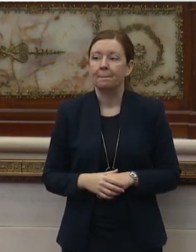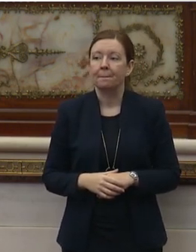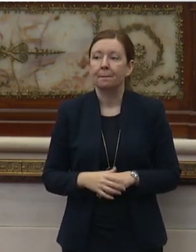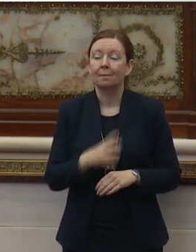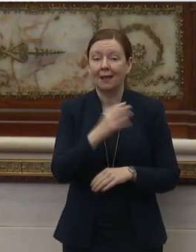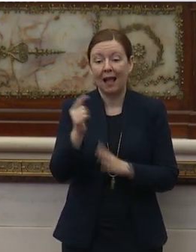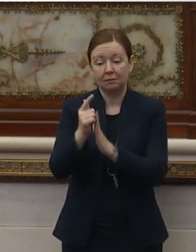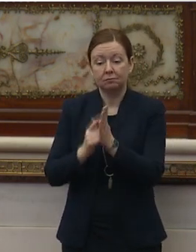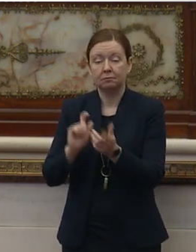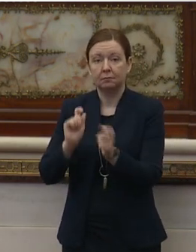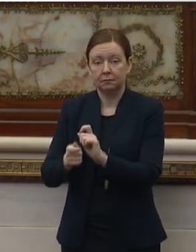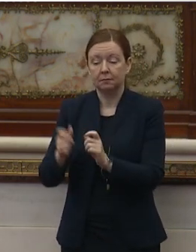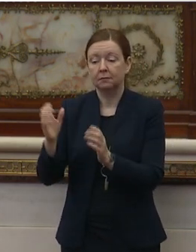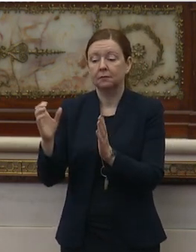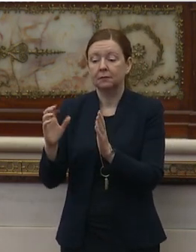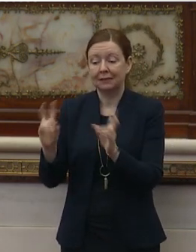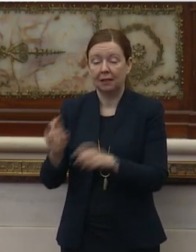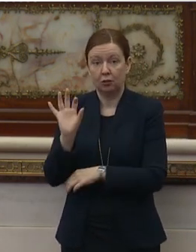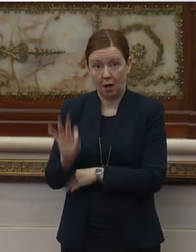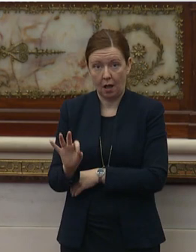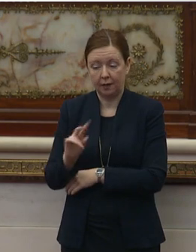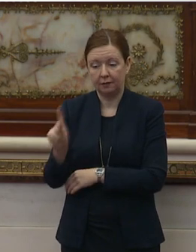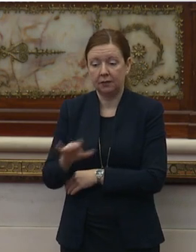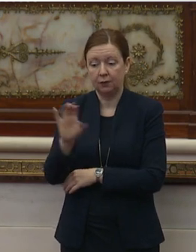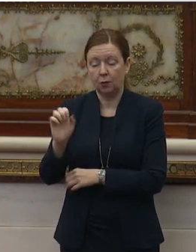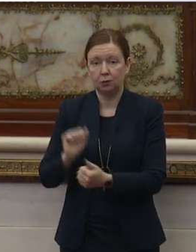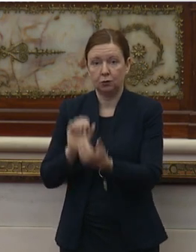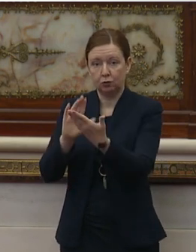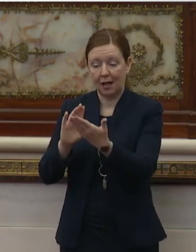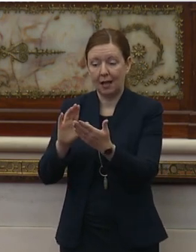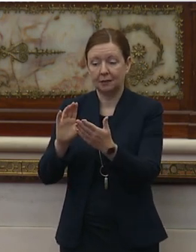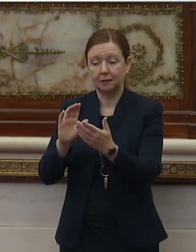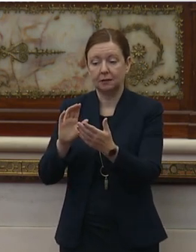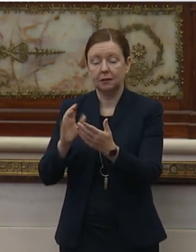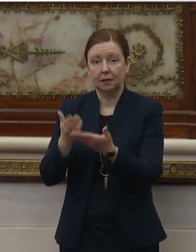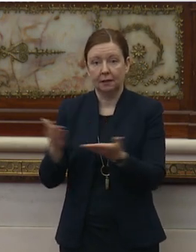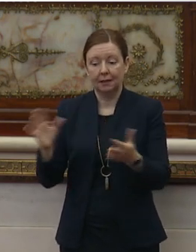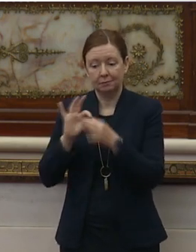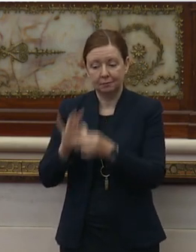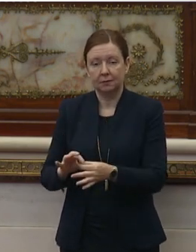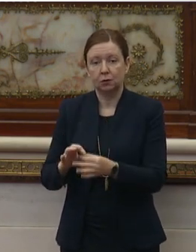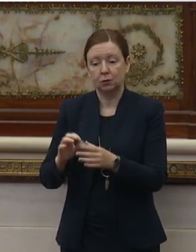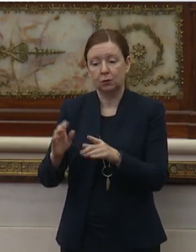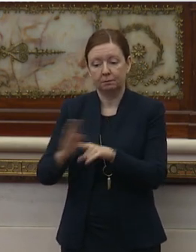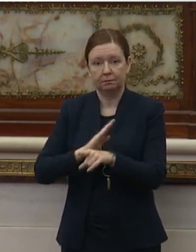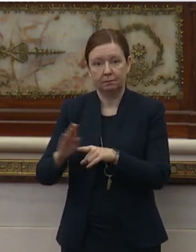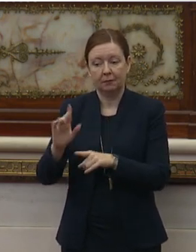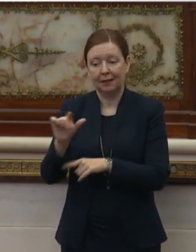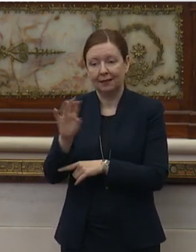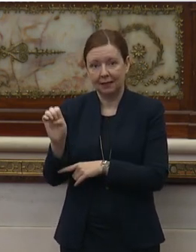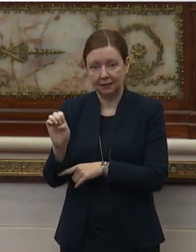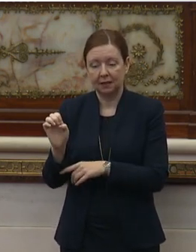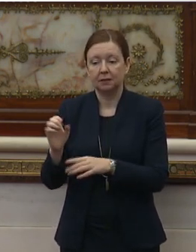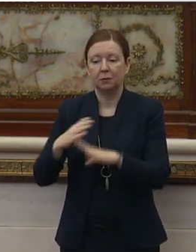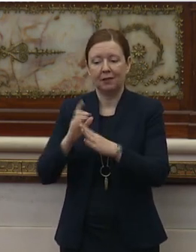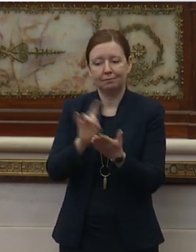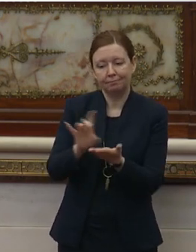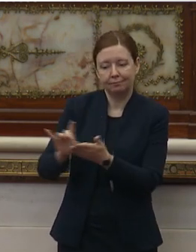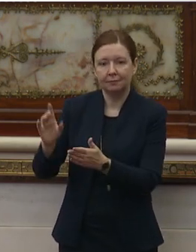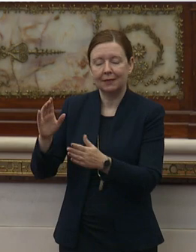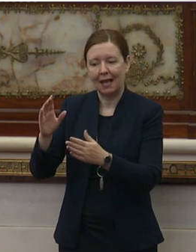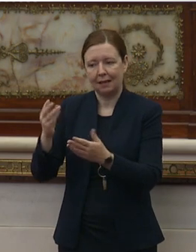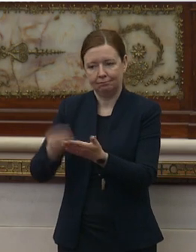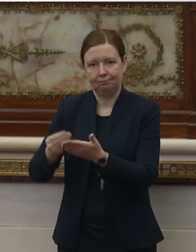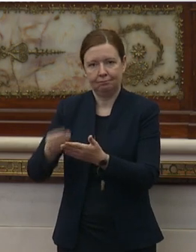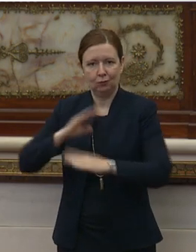And an ordinance amending Title 9 of the Philadelphia Code to address matters related to commercial leases and provide eviction and financial relief to restaurant businesses